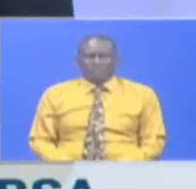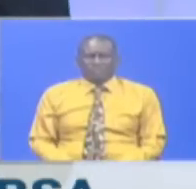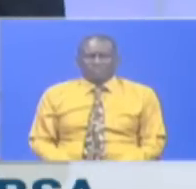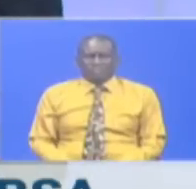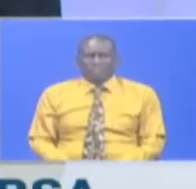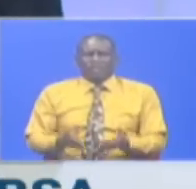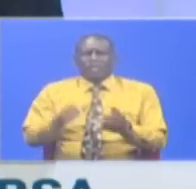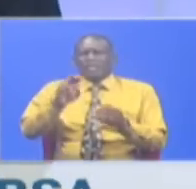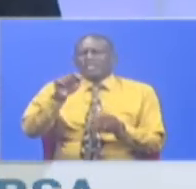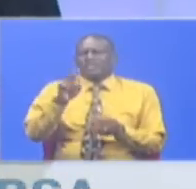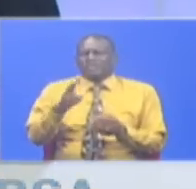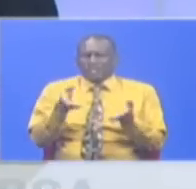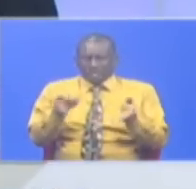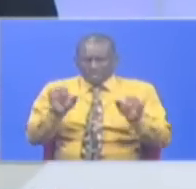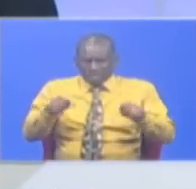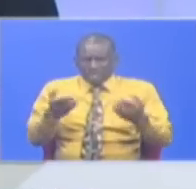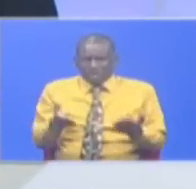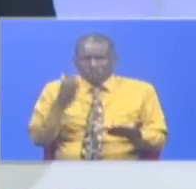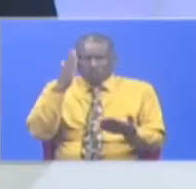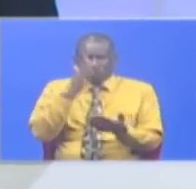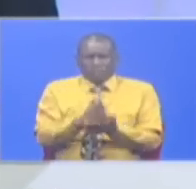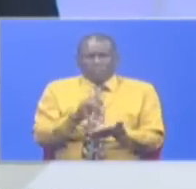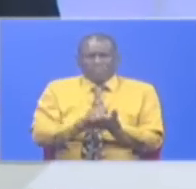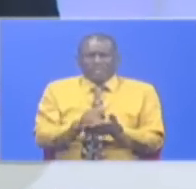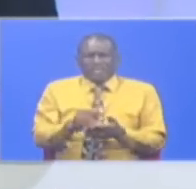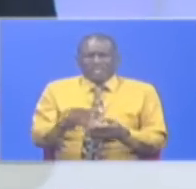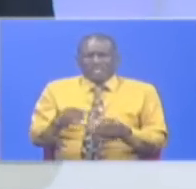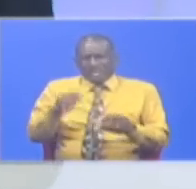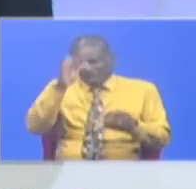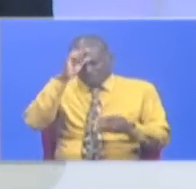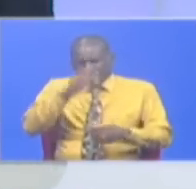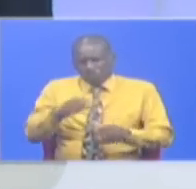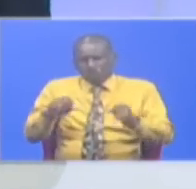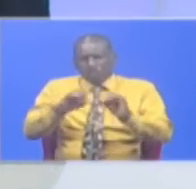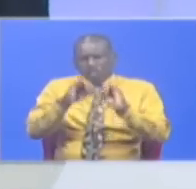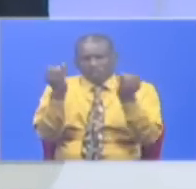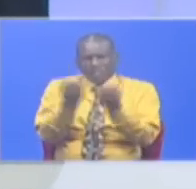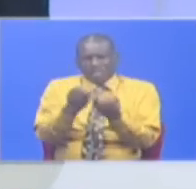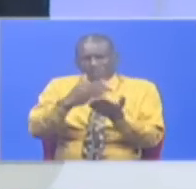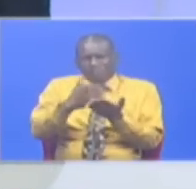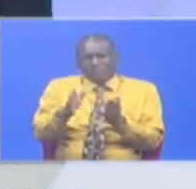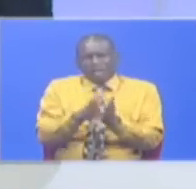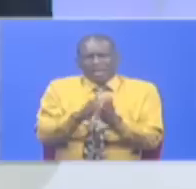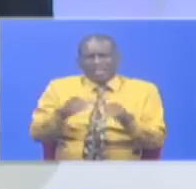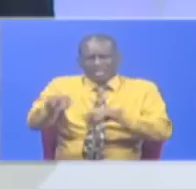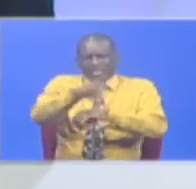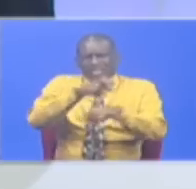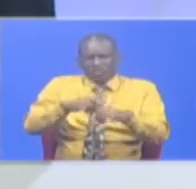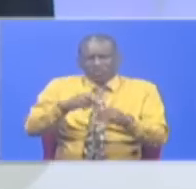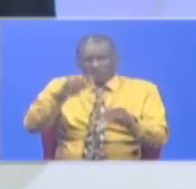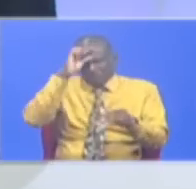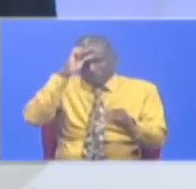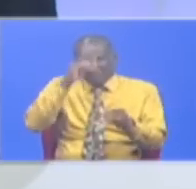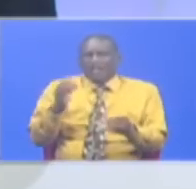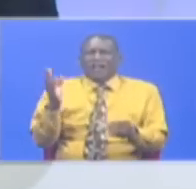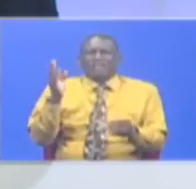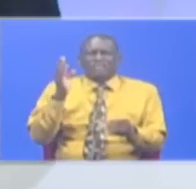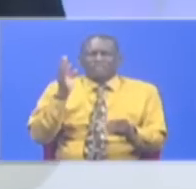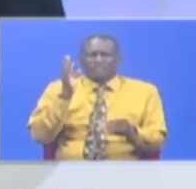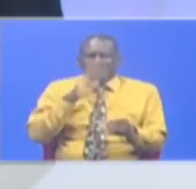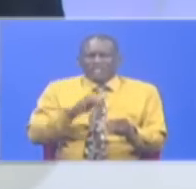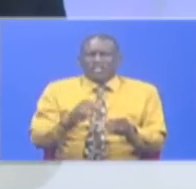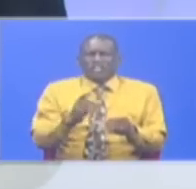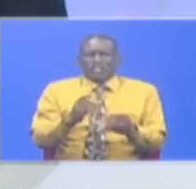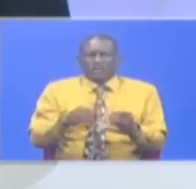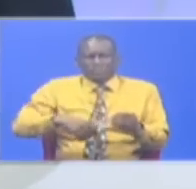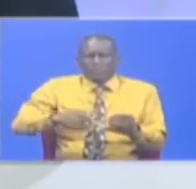NTV can now reveal that state corporations, departments and agencies at the national government have cleared less than 1%